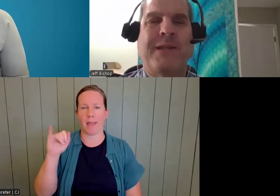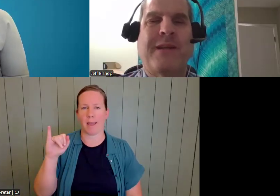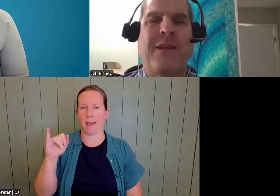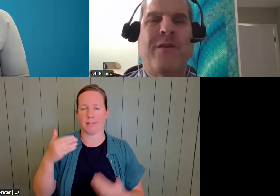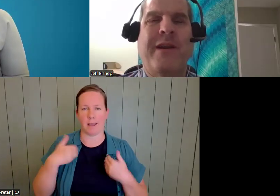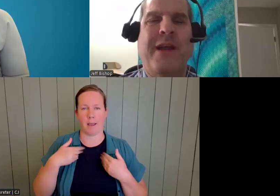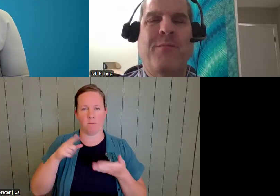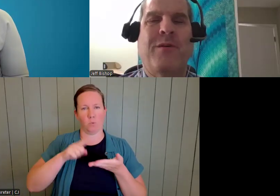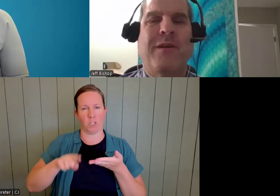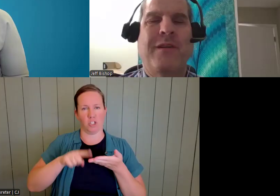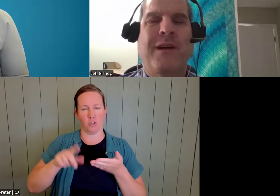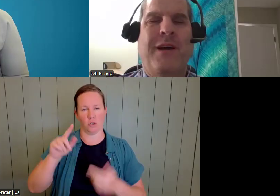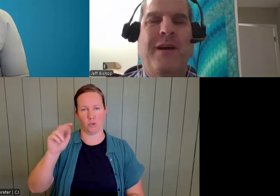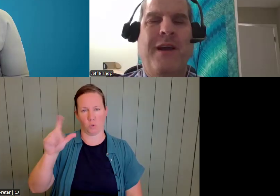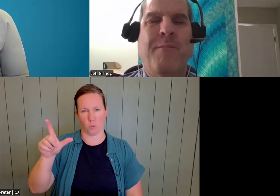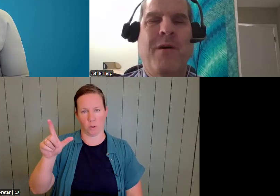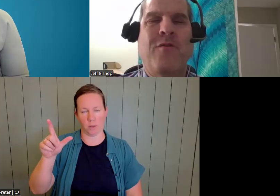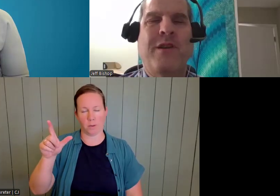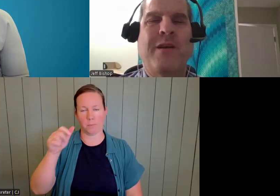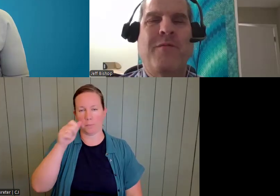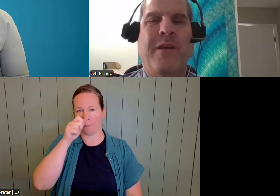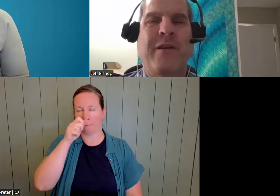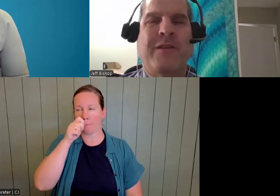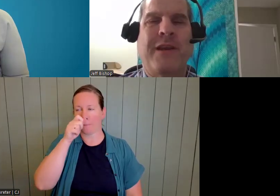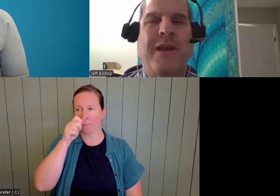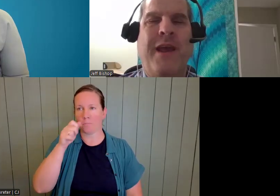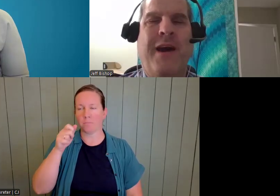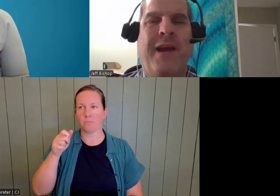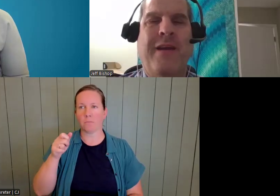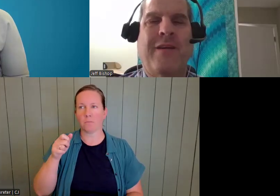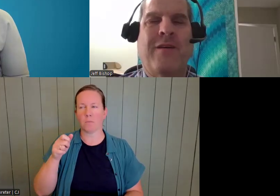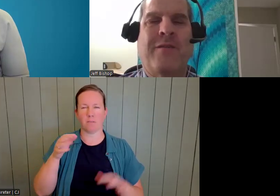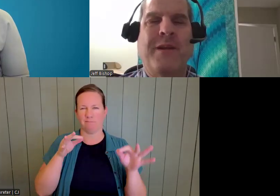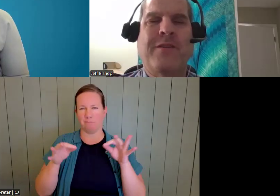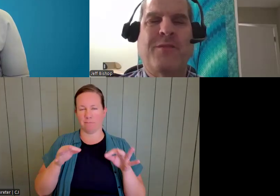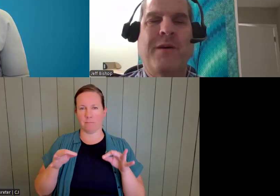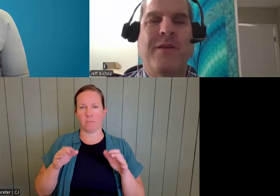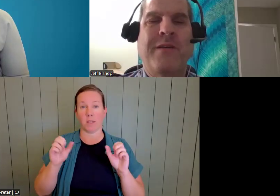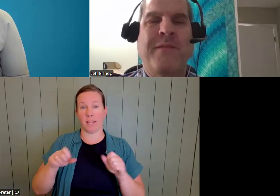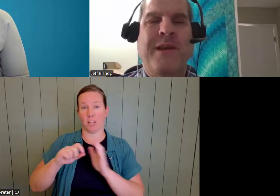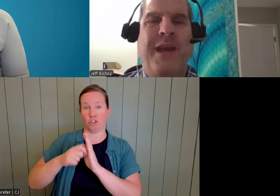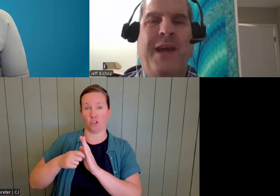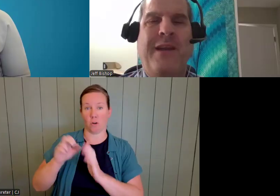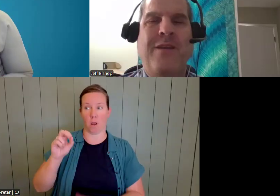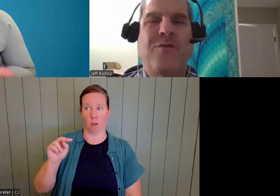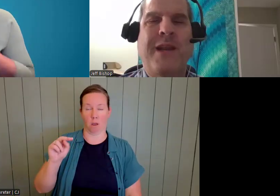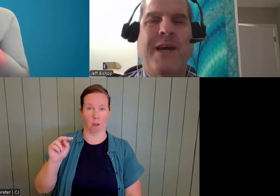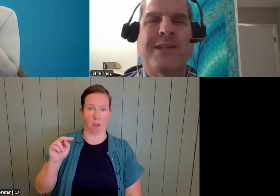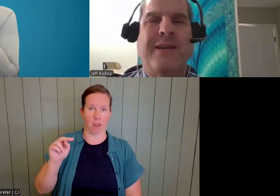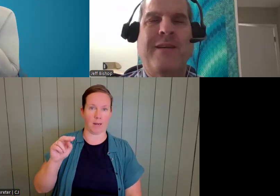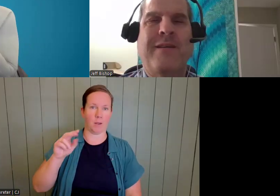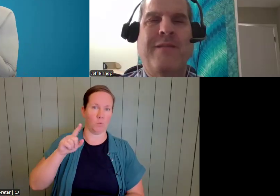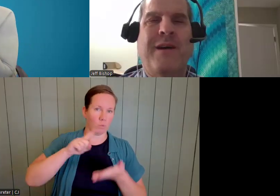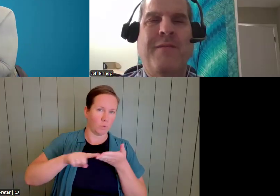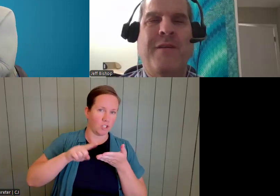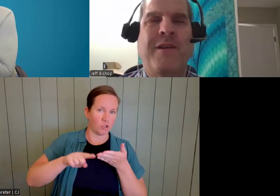this is. Basically, you can enable a mode when you're using AI called research mode, and you can ask